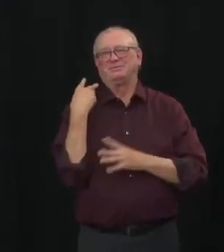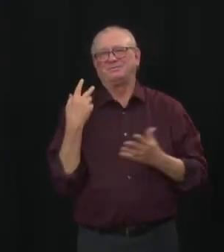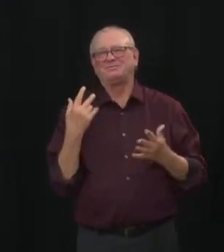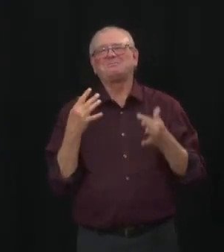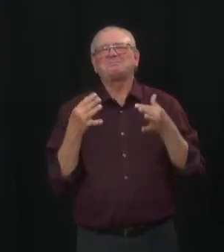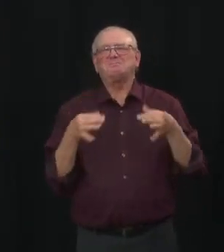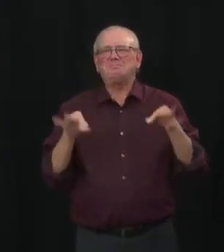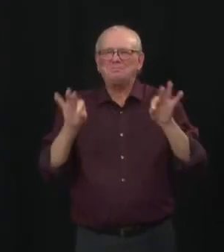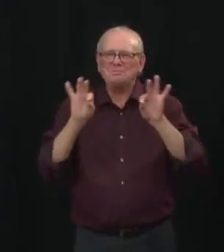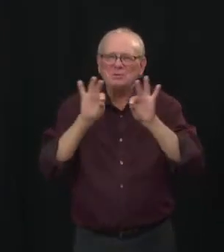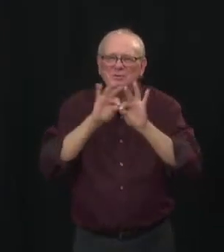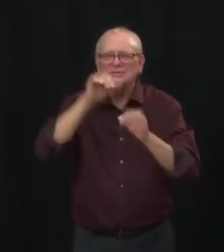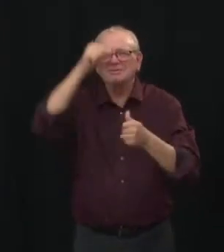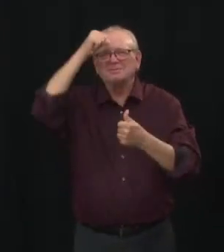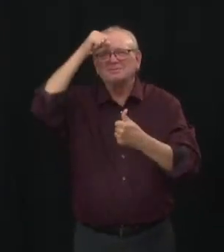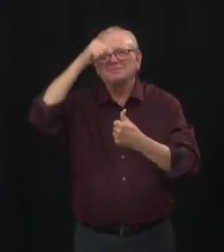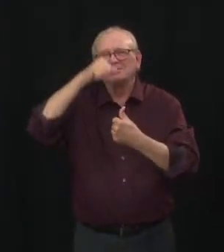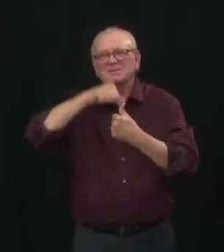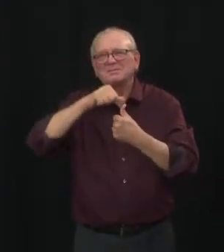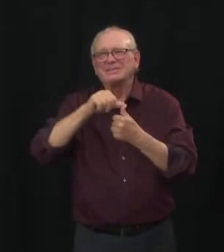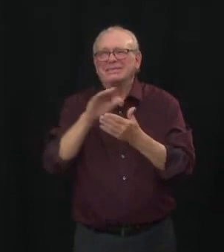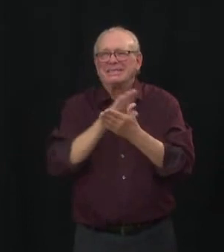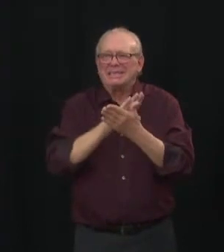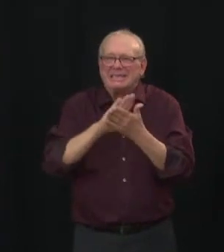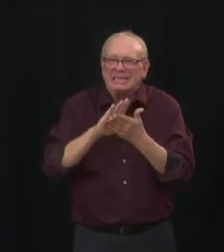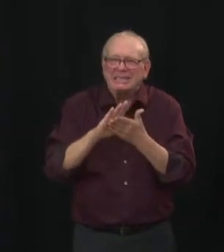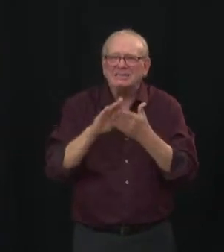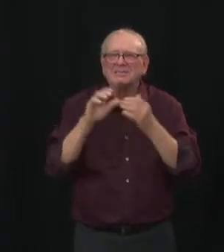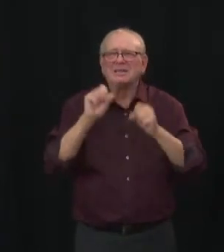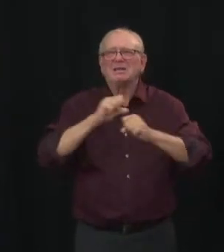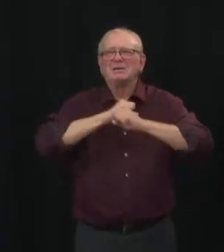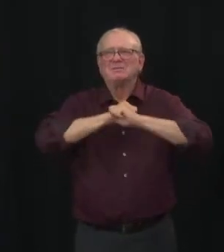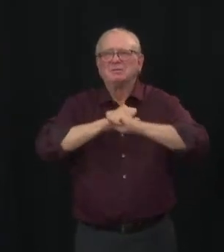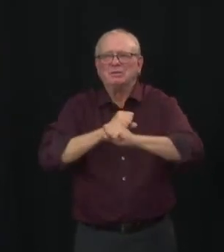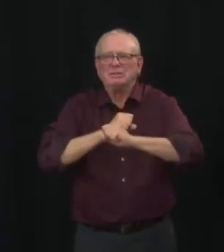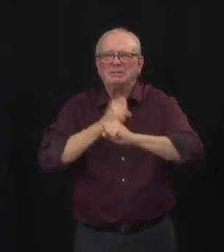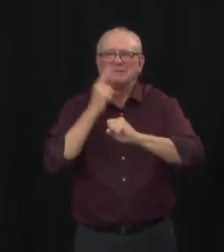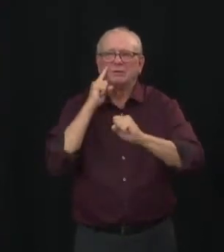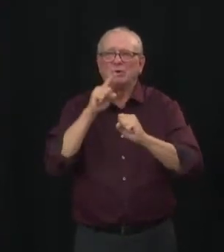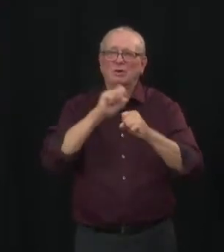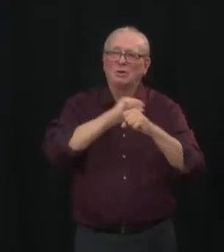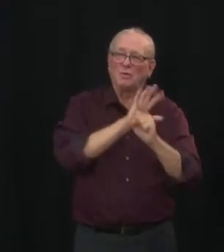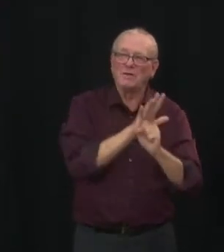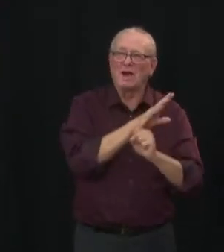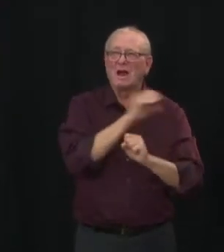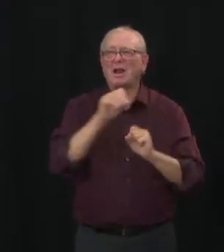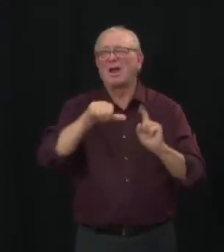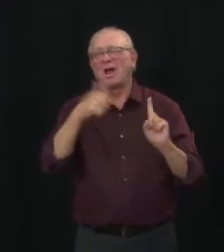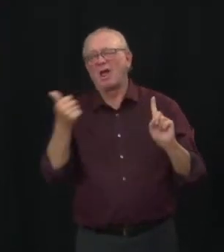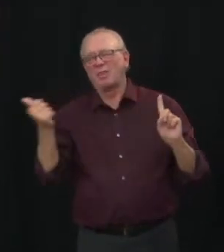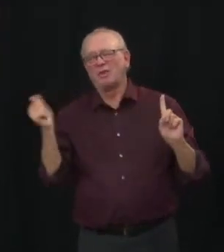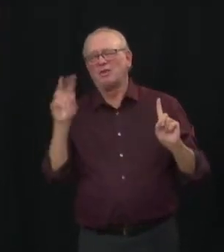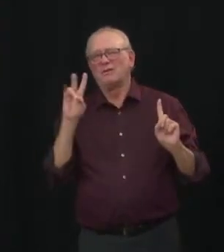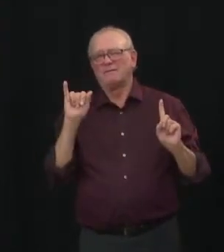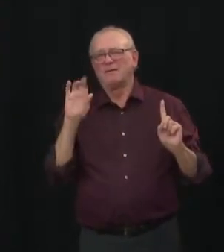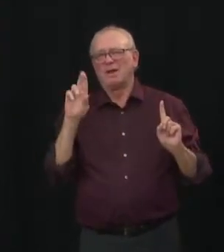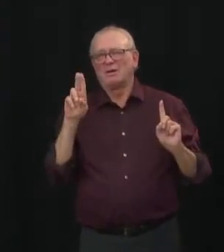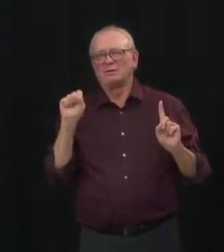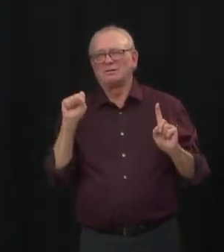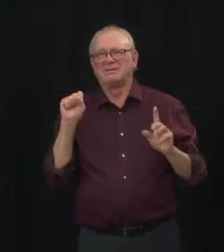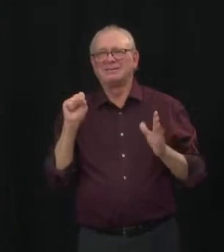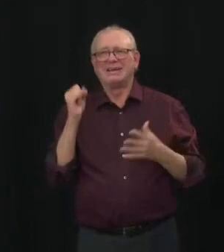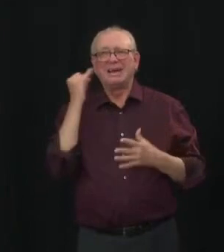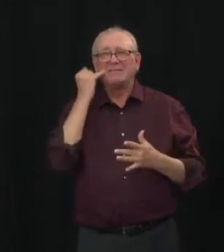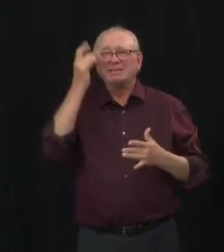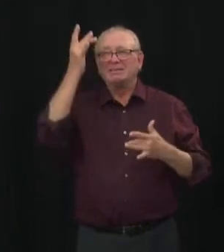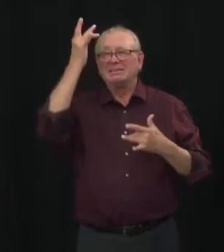from one virus can help with other things as well. So again, really just the basics, good hand washing, making sure we're staying home if we're sick, no